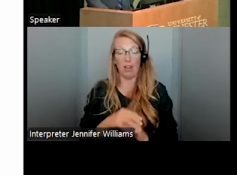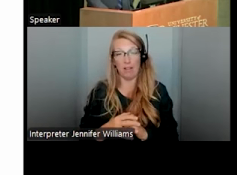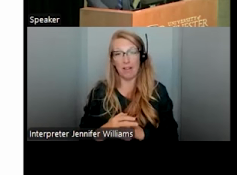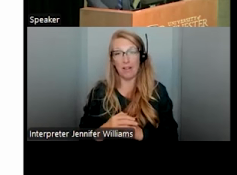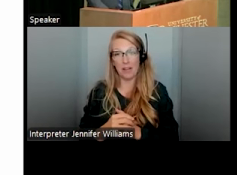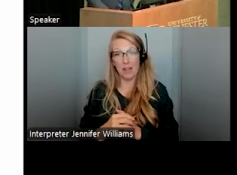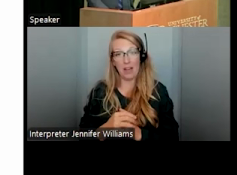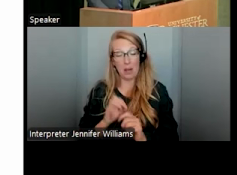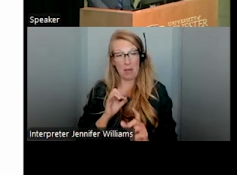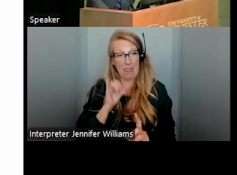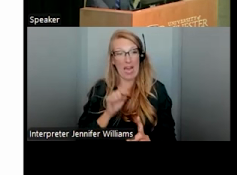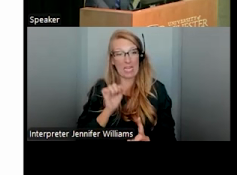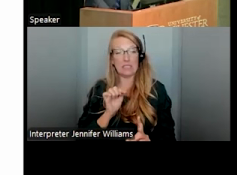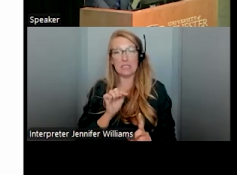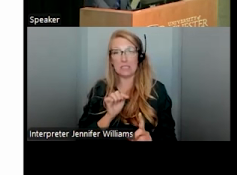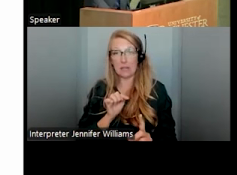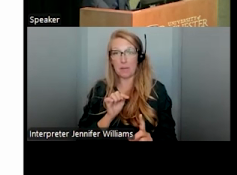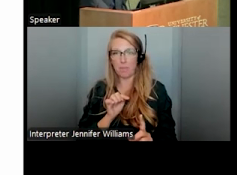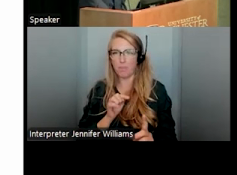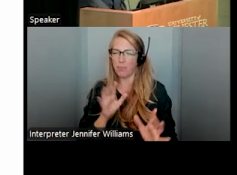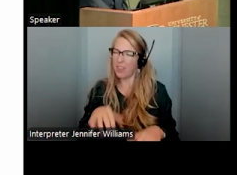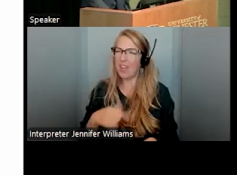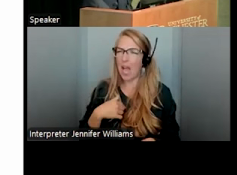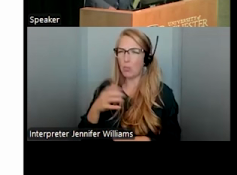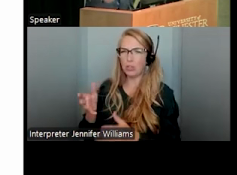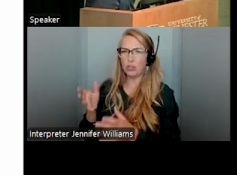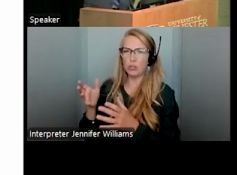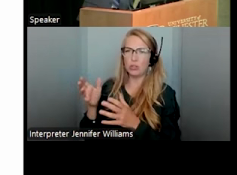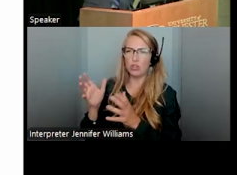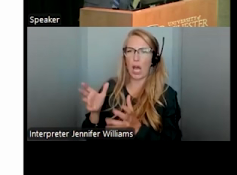And that, you know, I was talking to Francis Lee